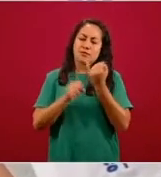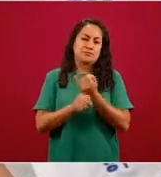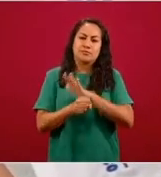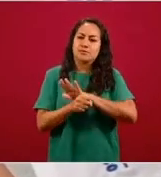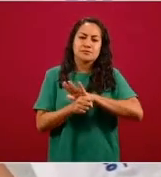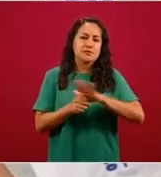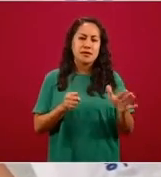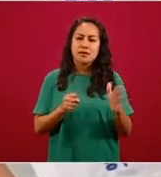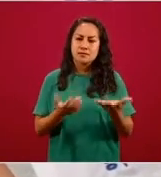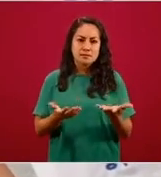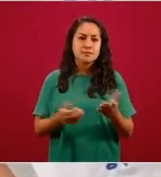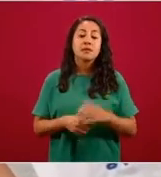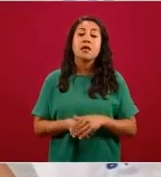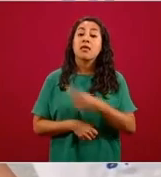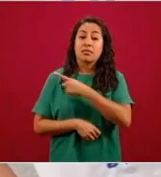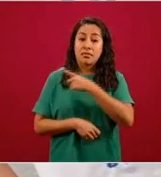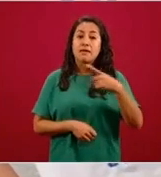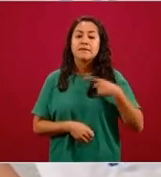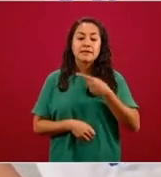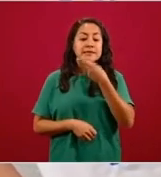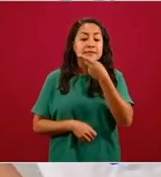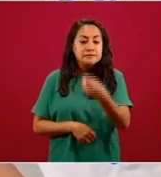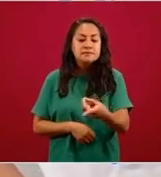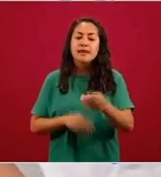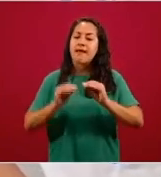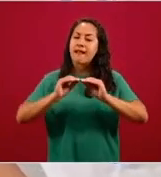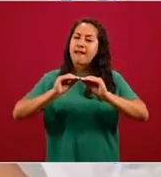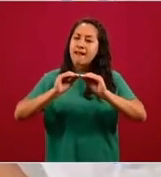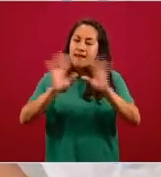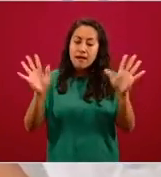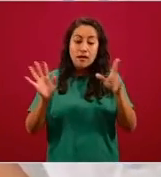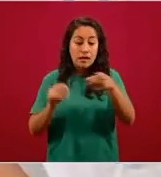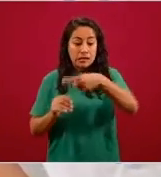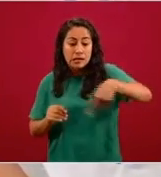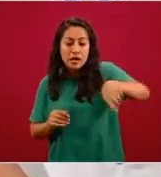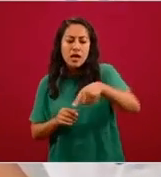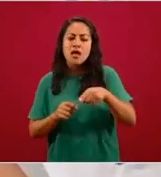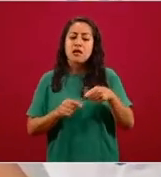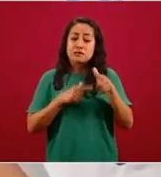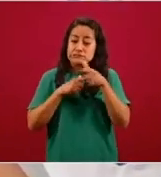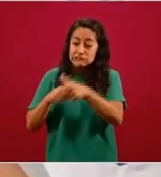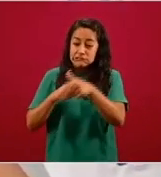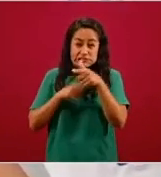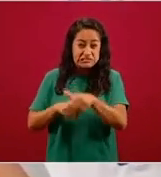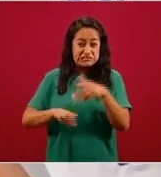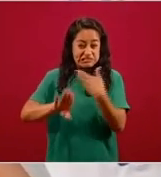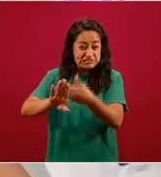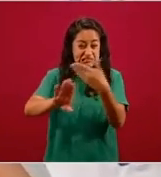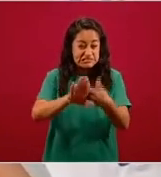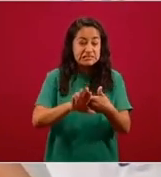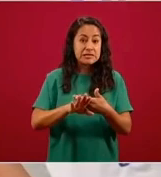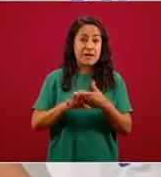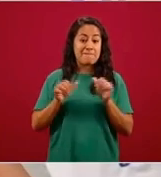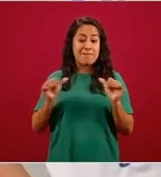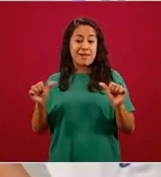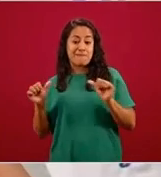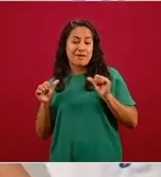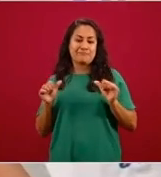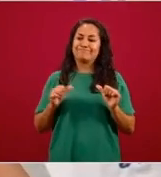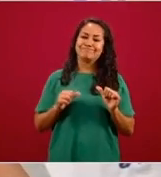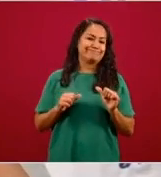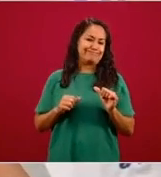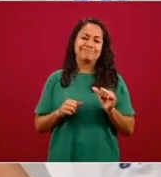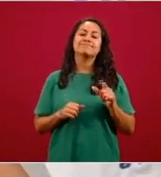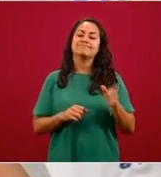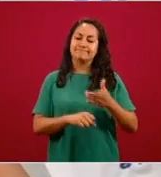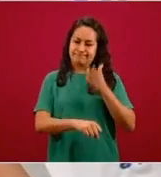these aggressions happening. Nothing justifies them. I want to be very clear. There will be no impunity for this kind